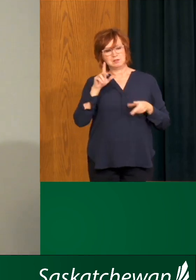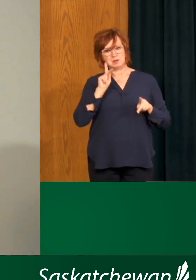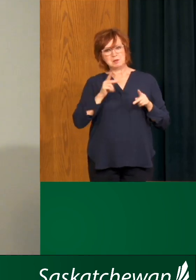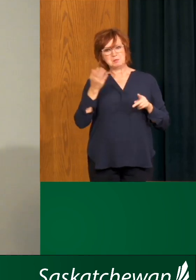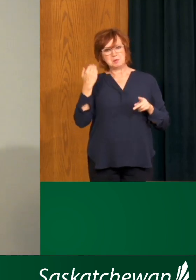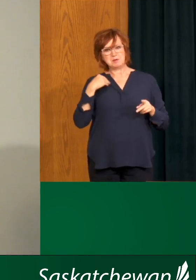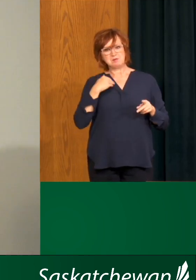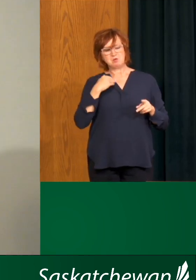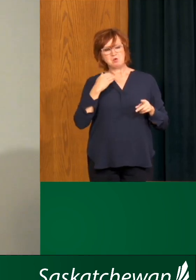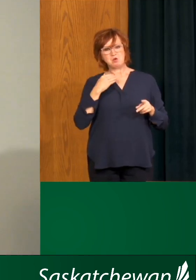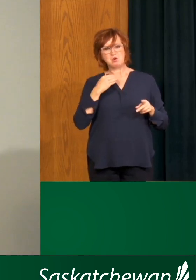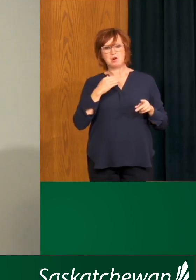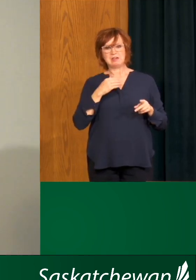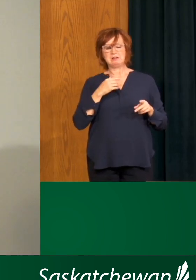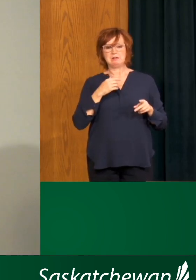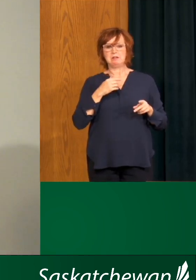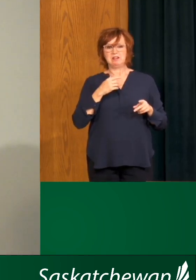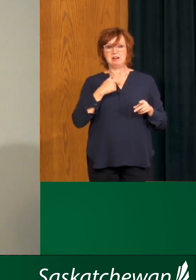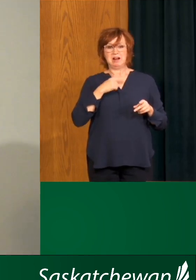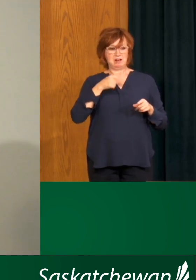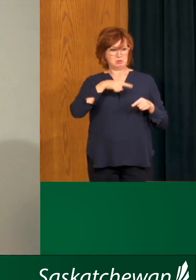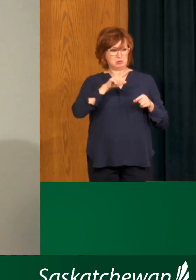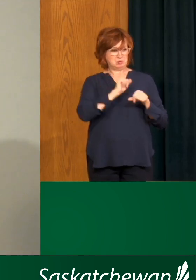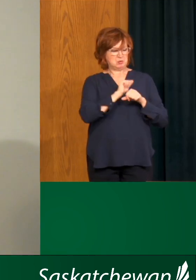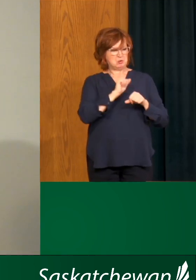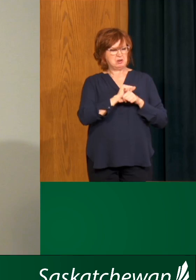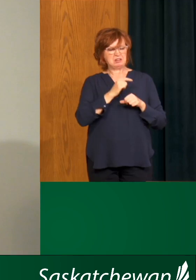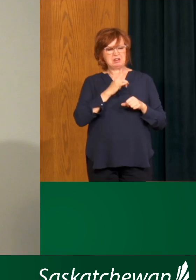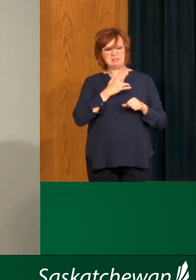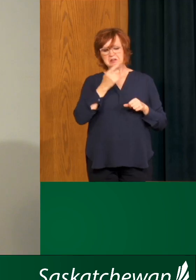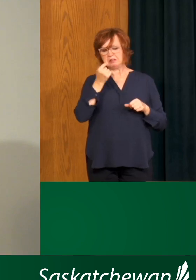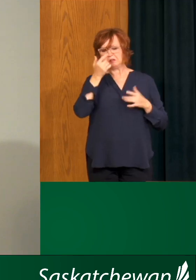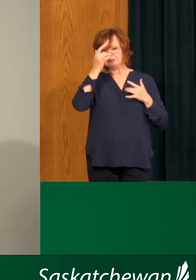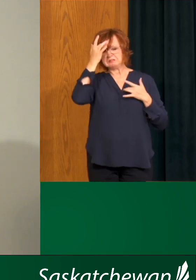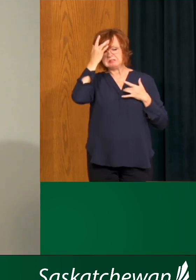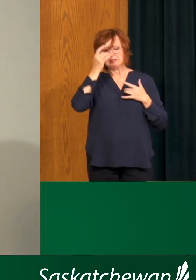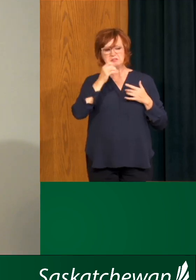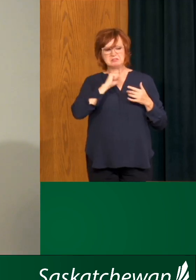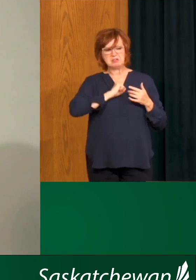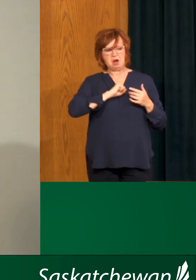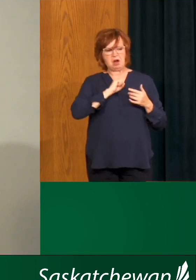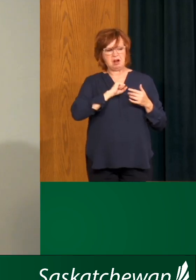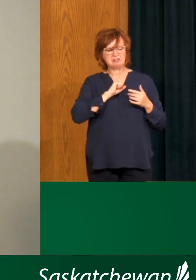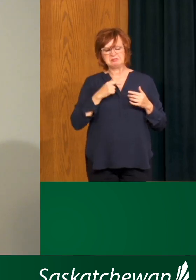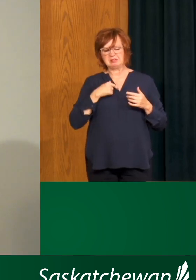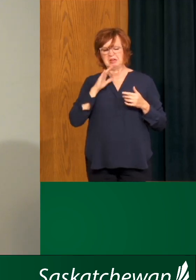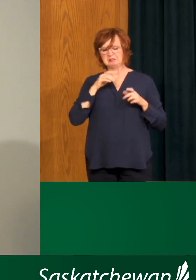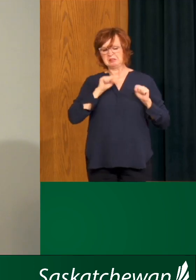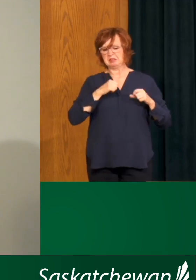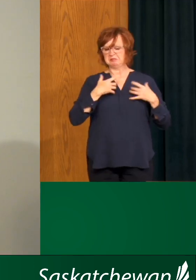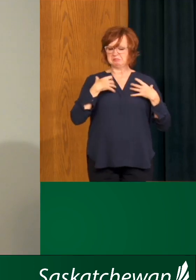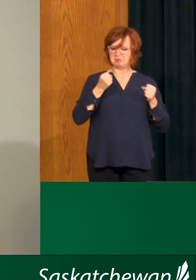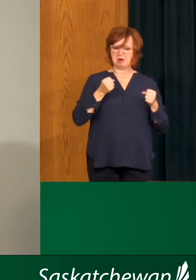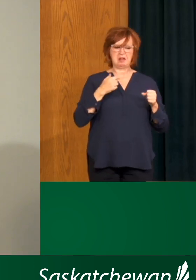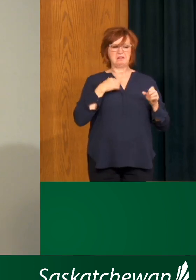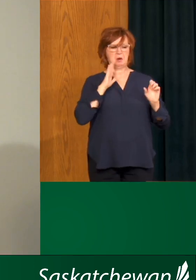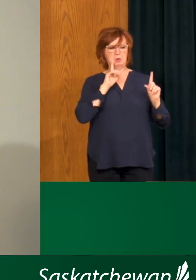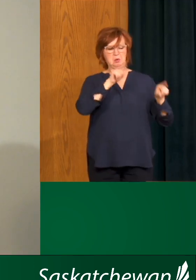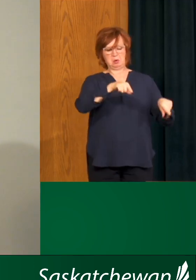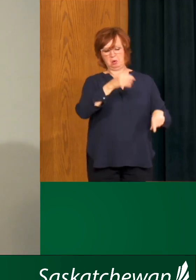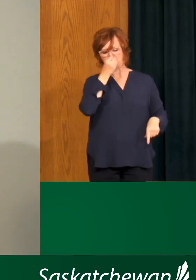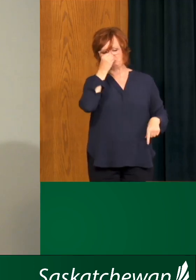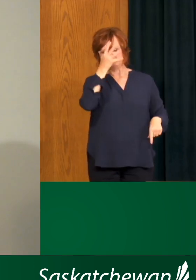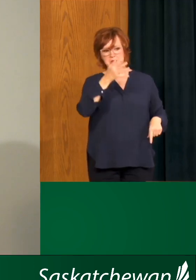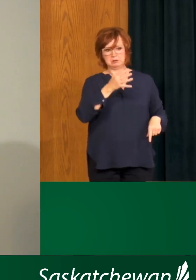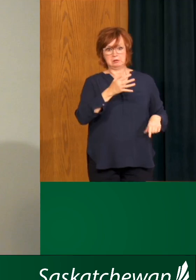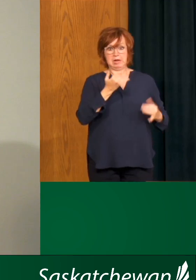take with COVID-19. So there have been instances, for example, where, both internationally and nationally